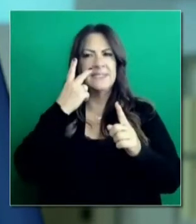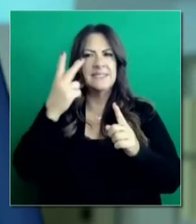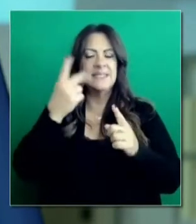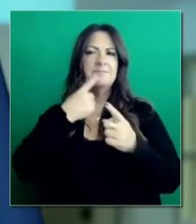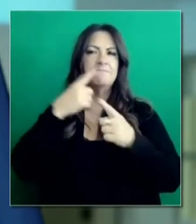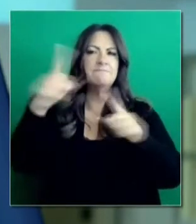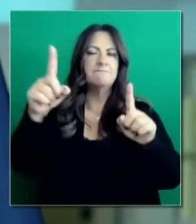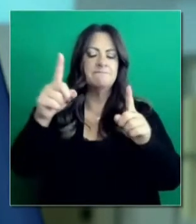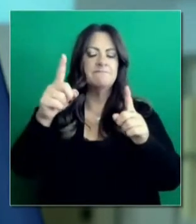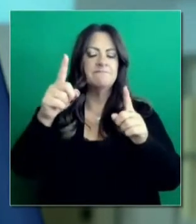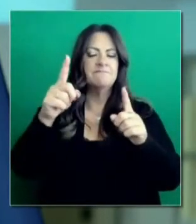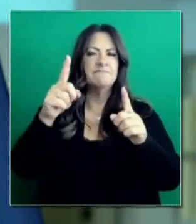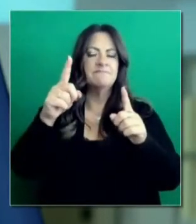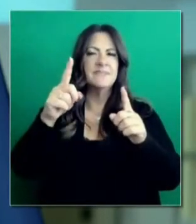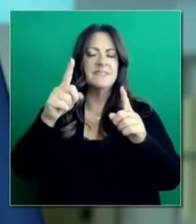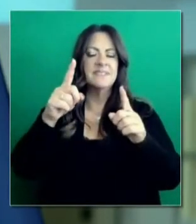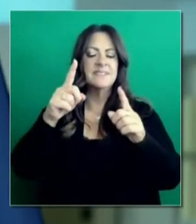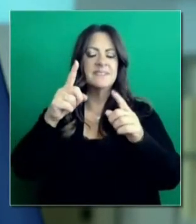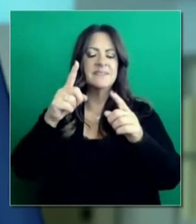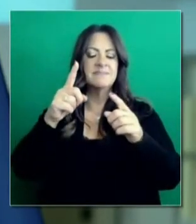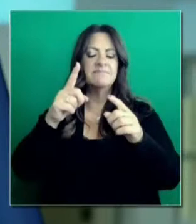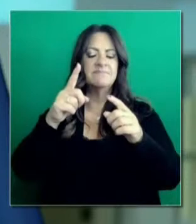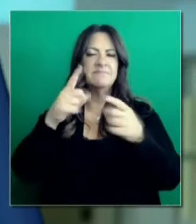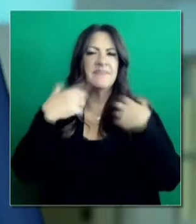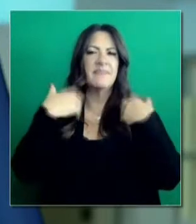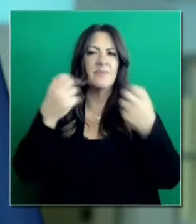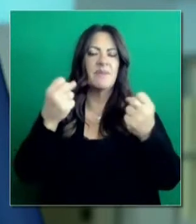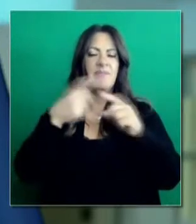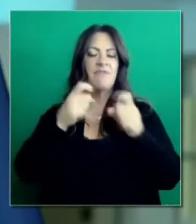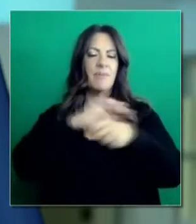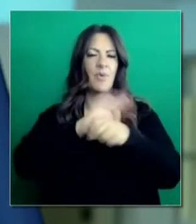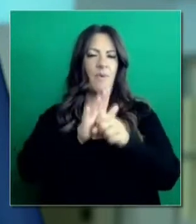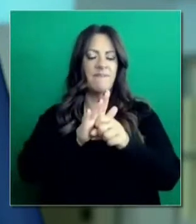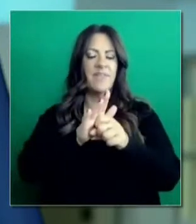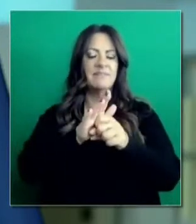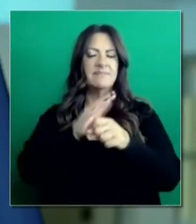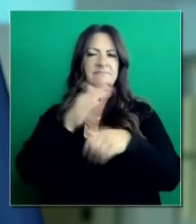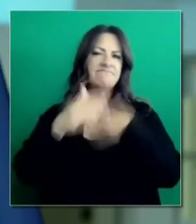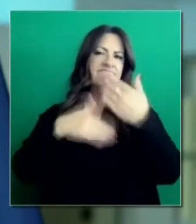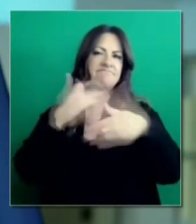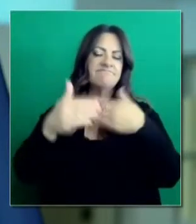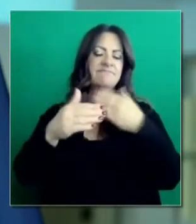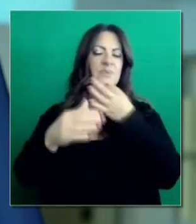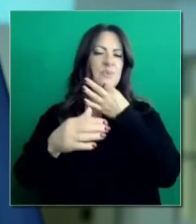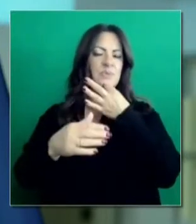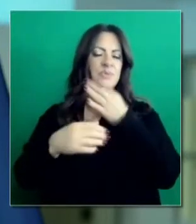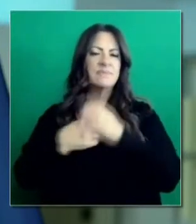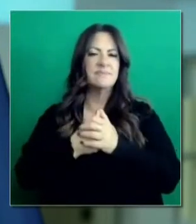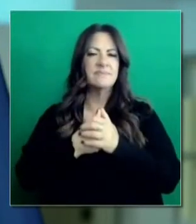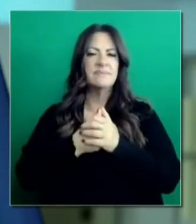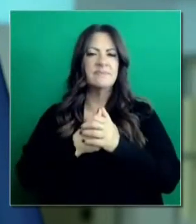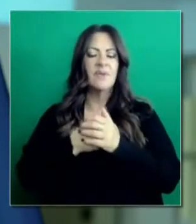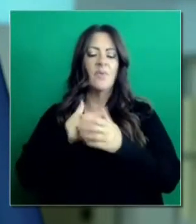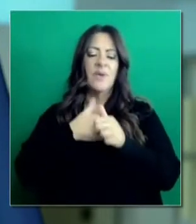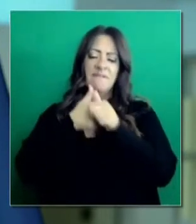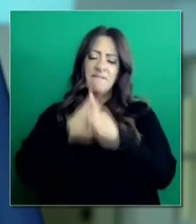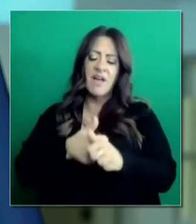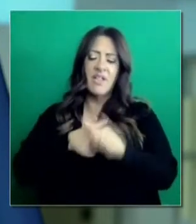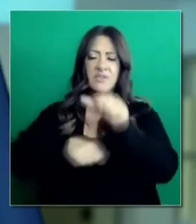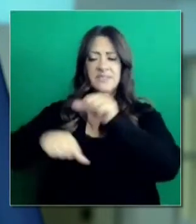I want to thank Dr. Galley, the health team, data-driven, scientifically based, not